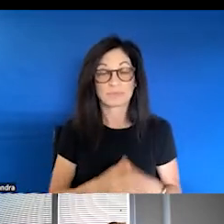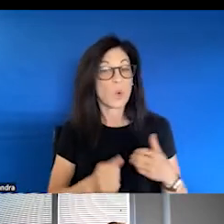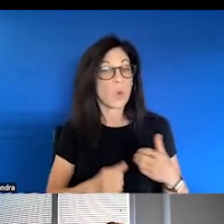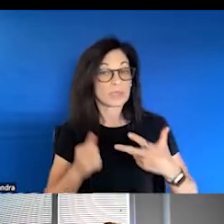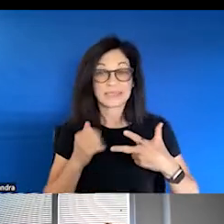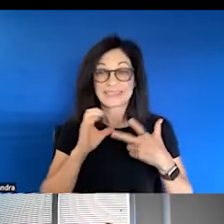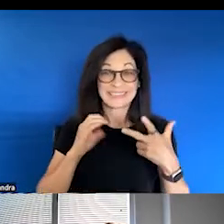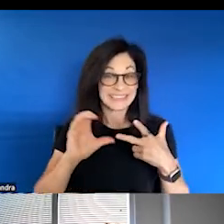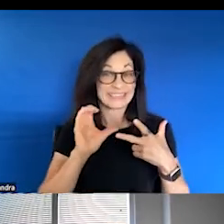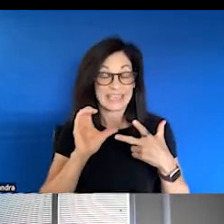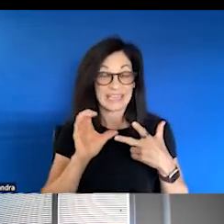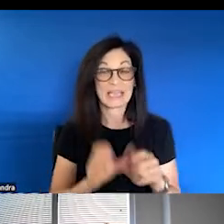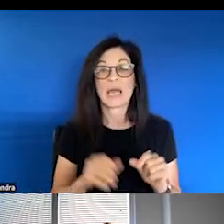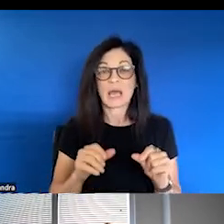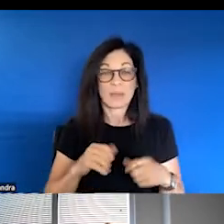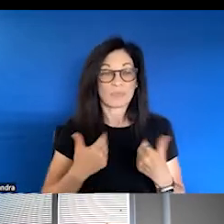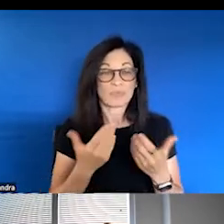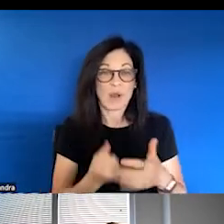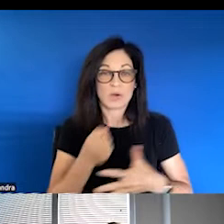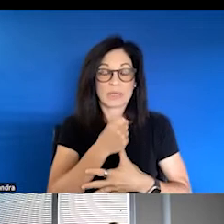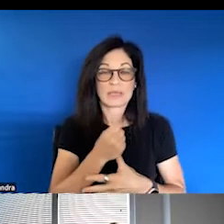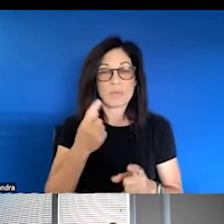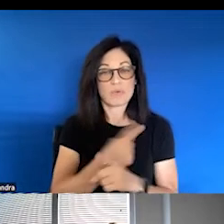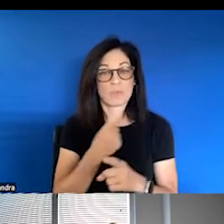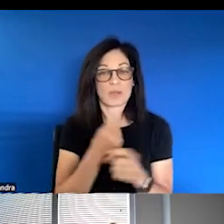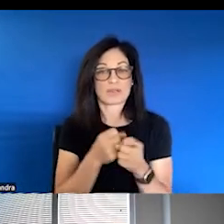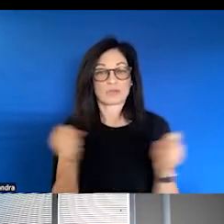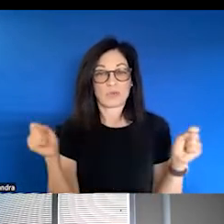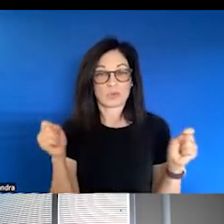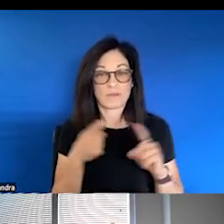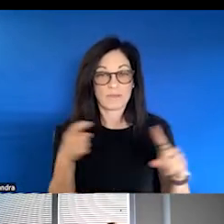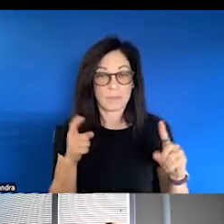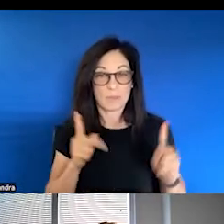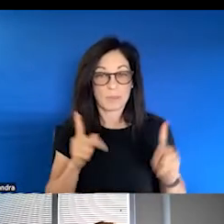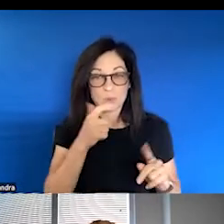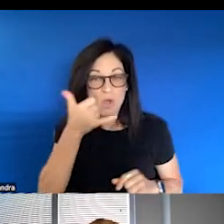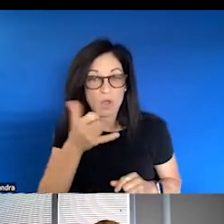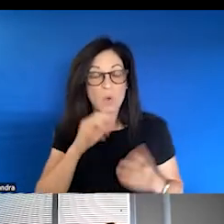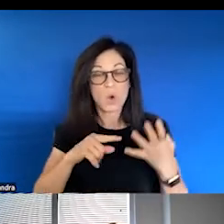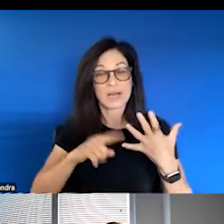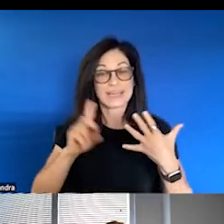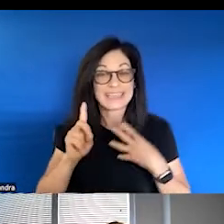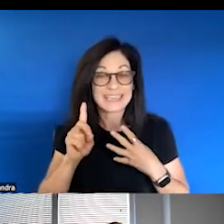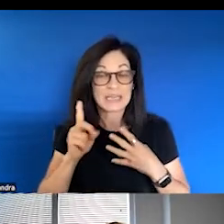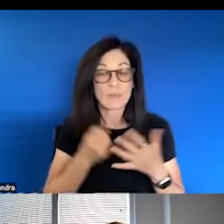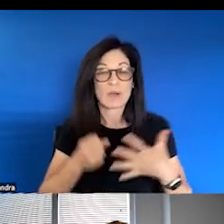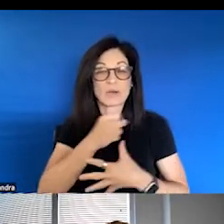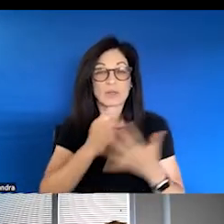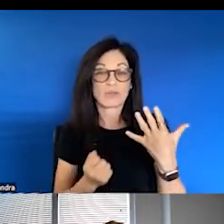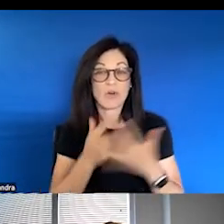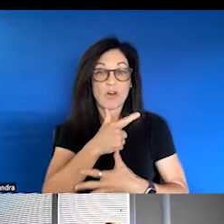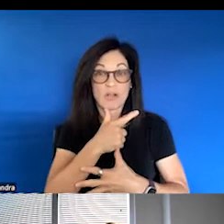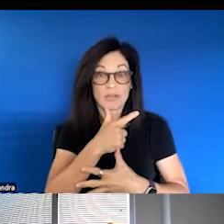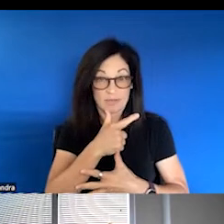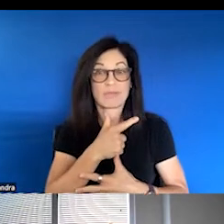C, appropriate self-disclosures from the individual calling, or D, it prioritized all of the